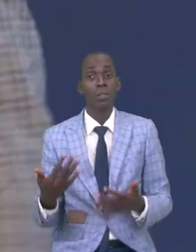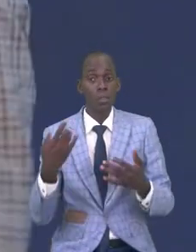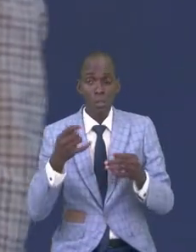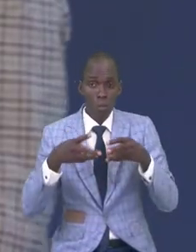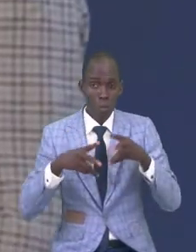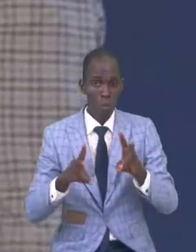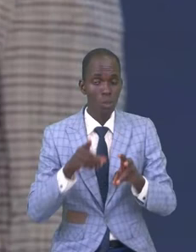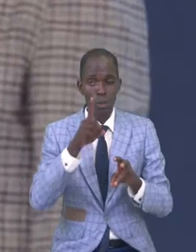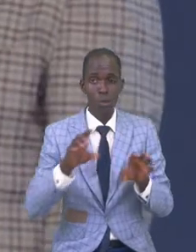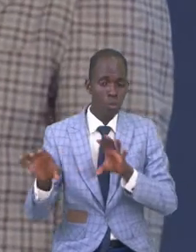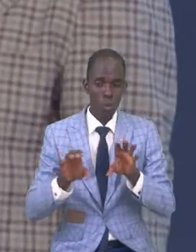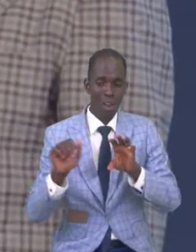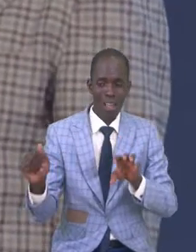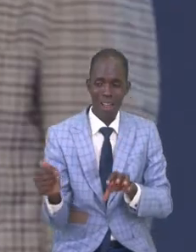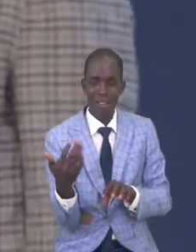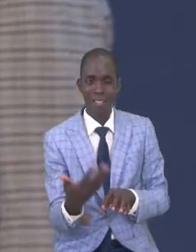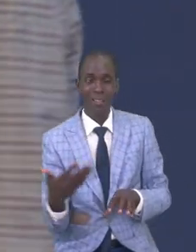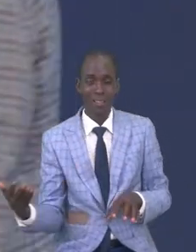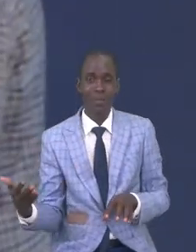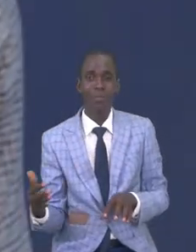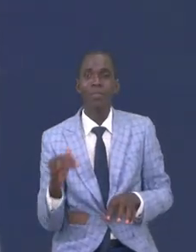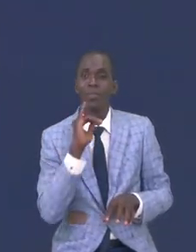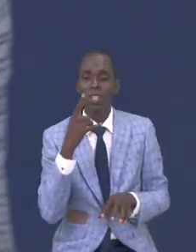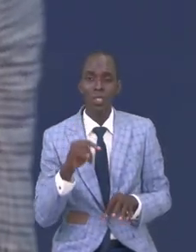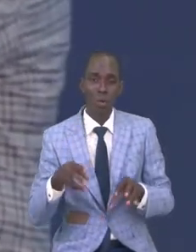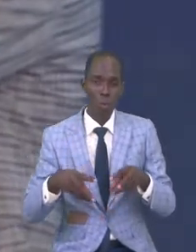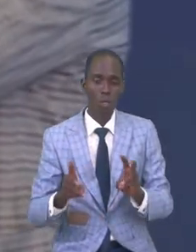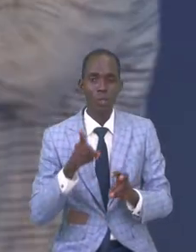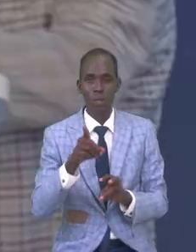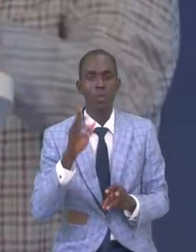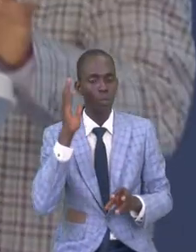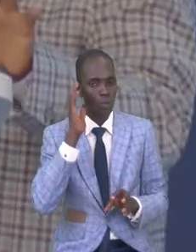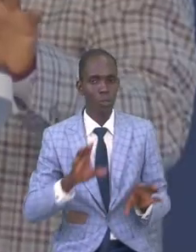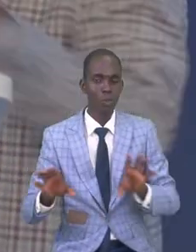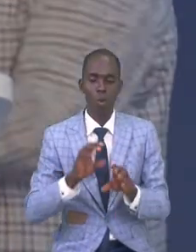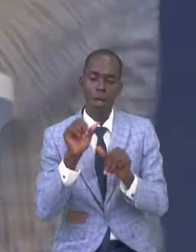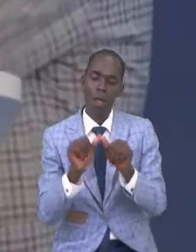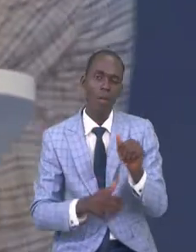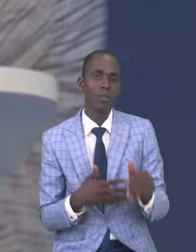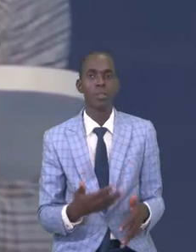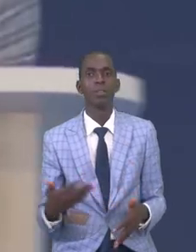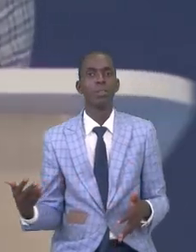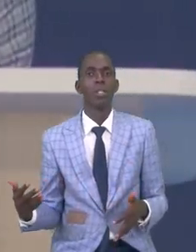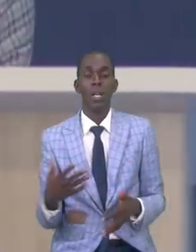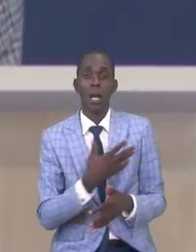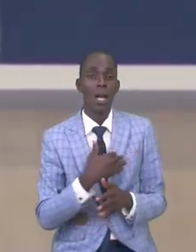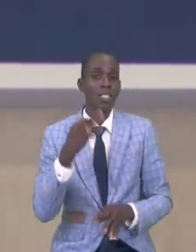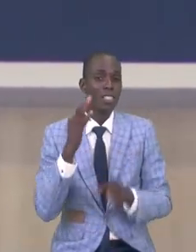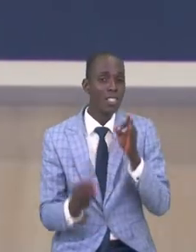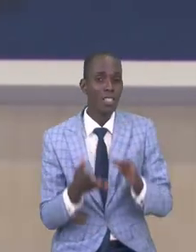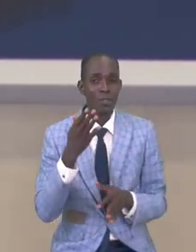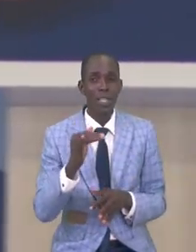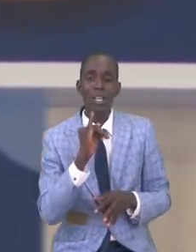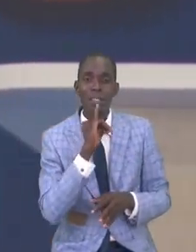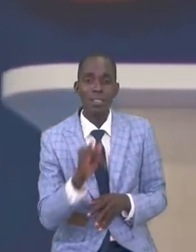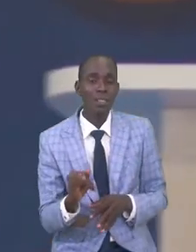do anything is the way you do everything. And if there is